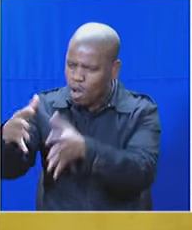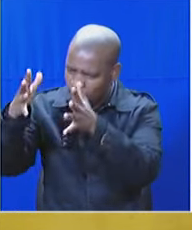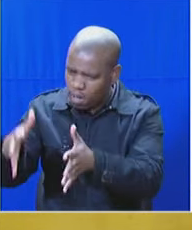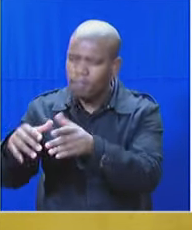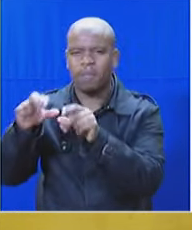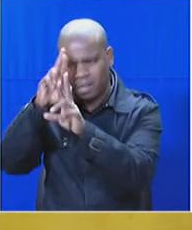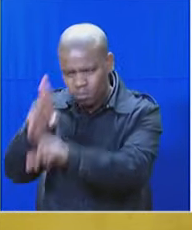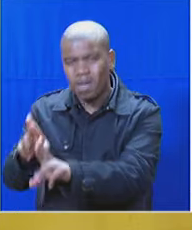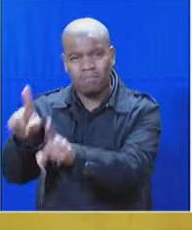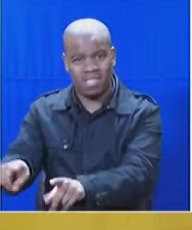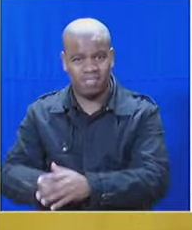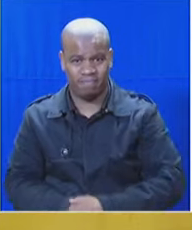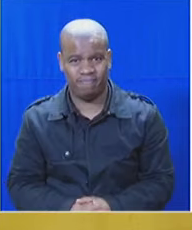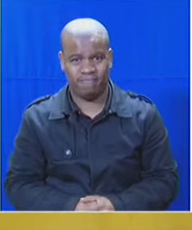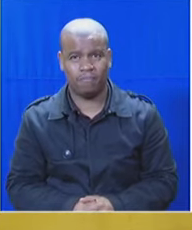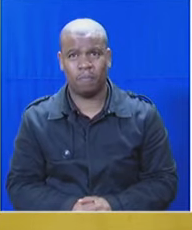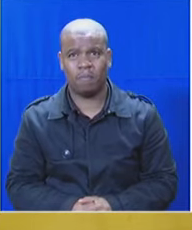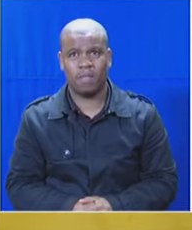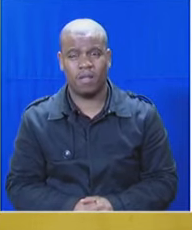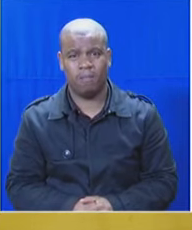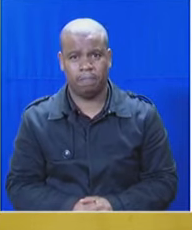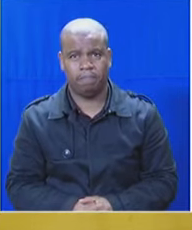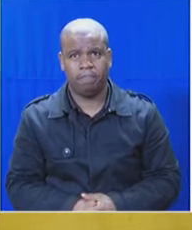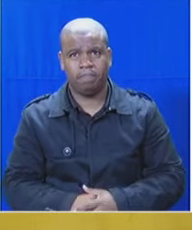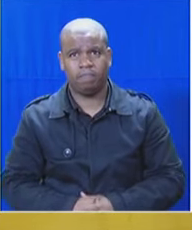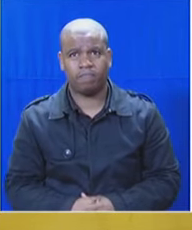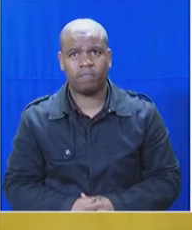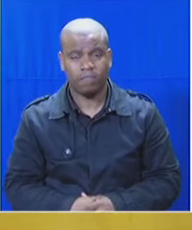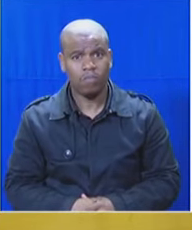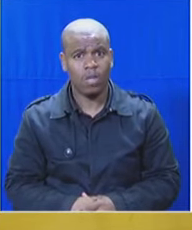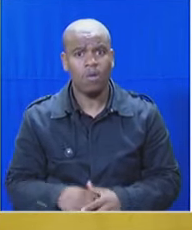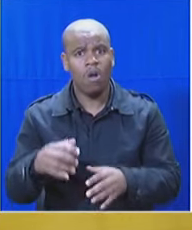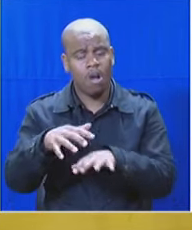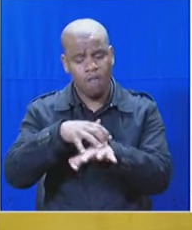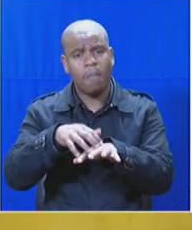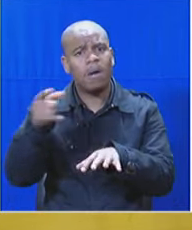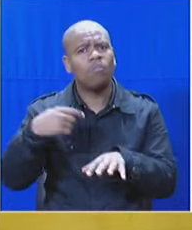That's all. That discussion is there. In fact, these farmers are worried that we're too slow.